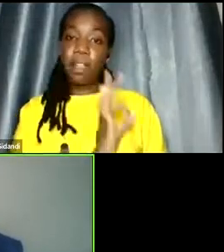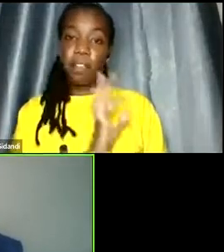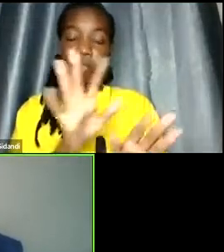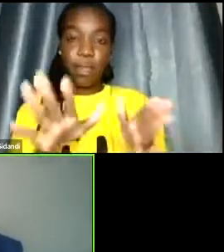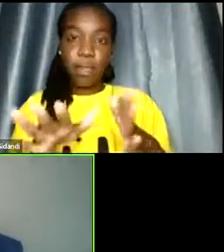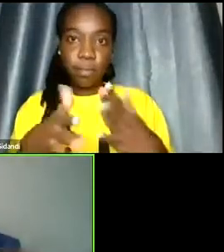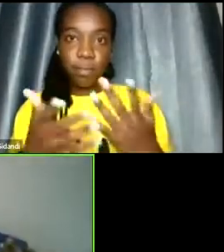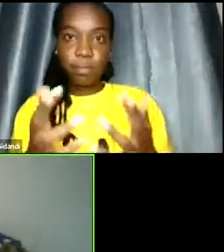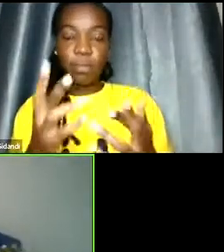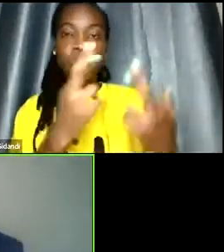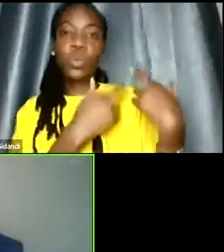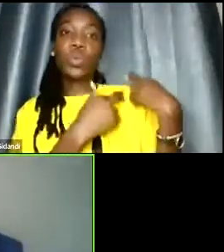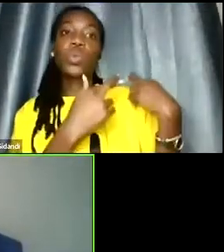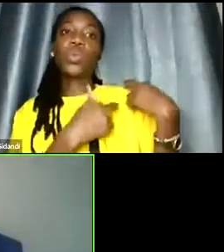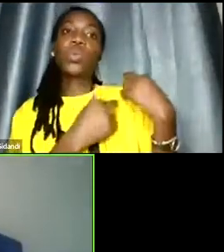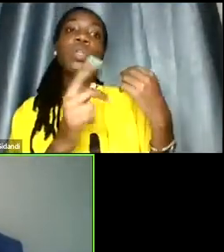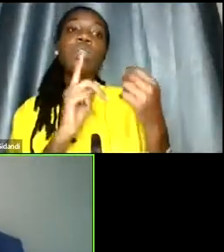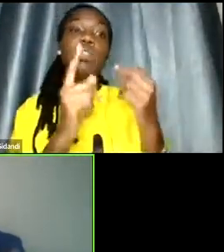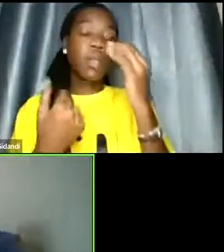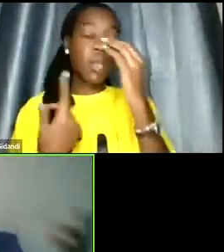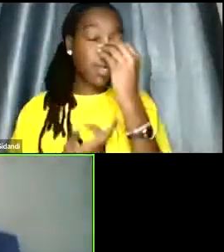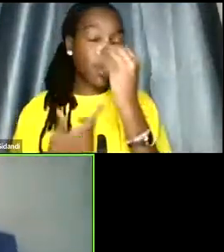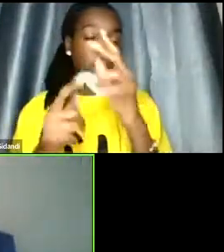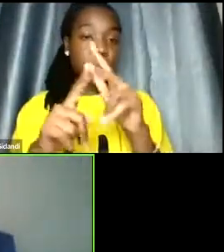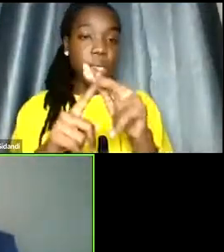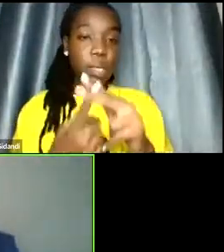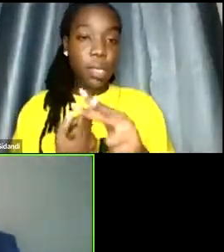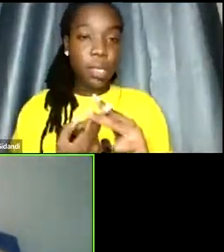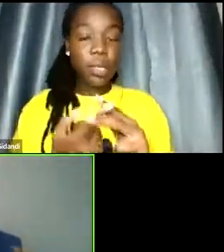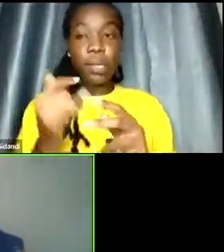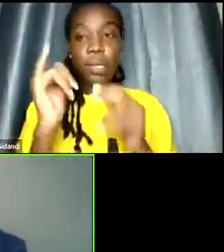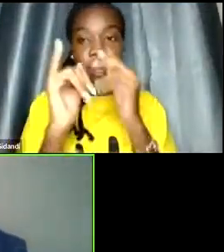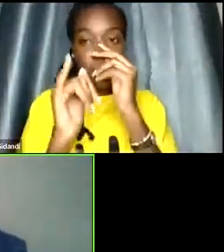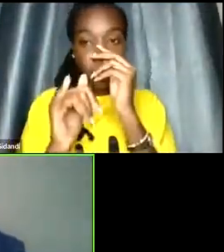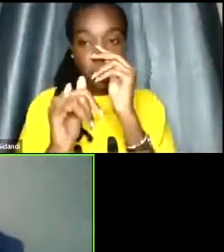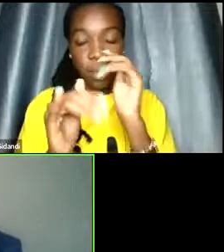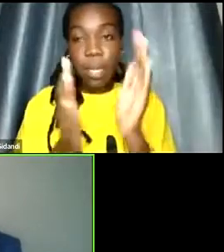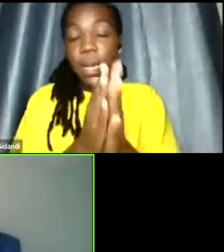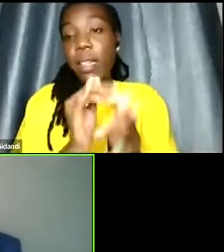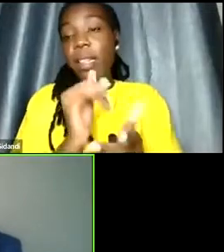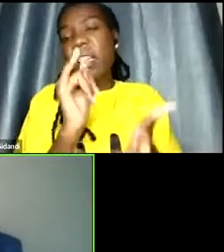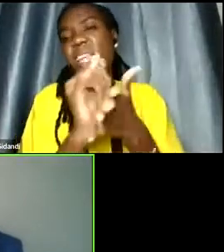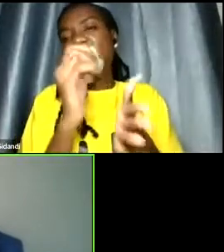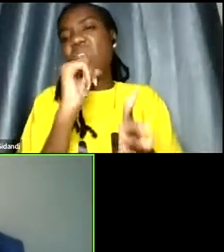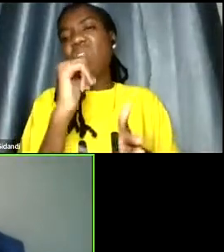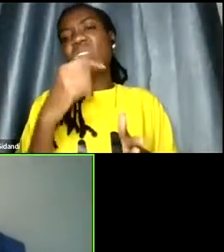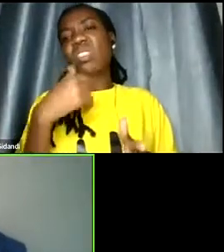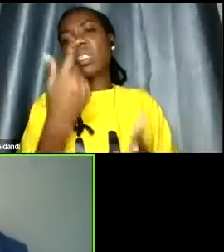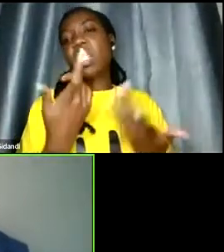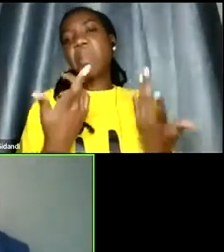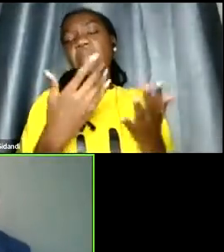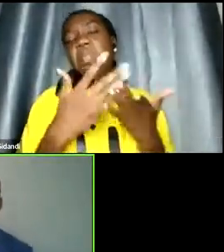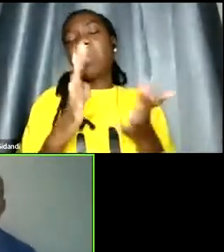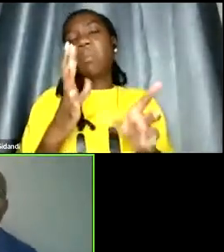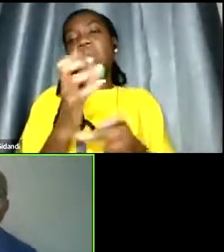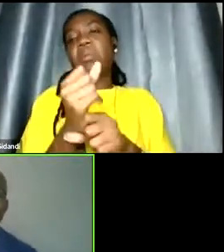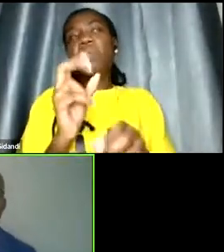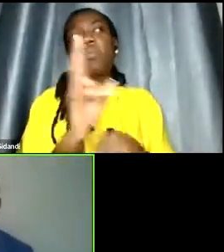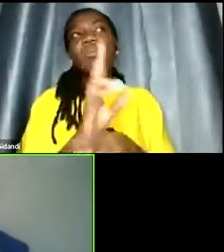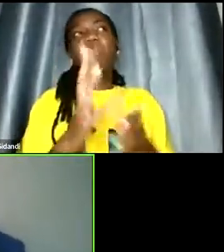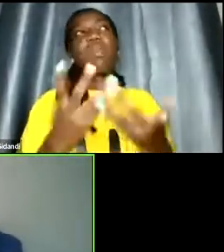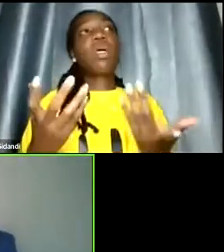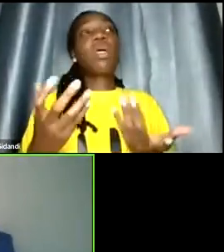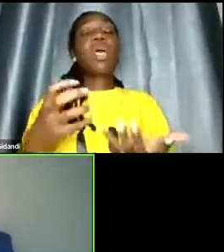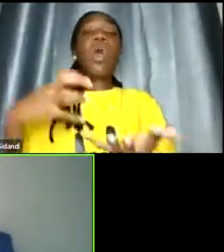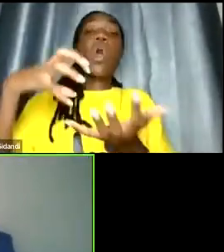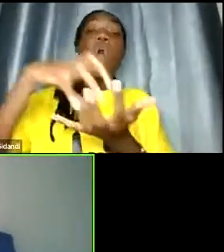for succession. You start with mission critical, then the others later. And that's not to say some organizations use terms such as core